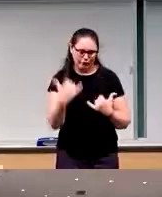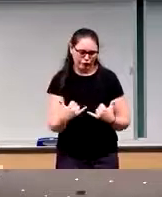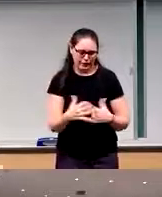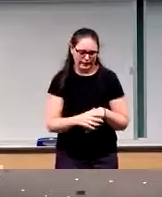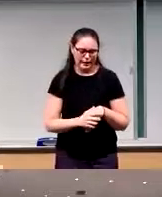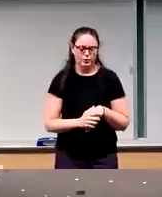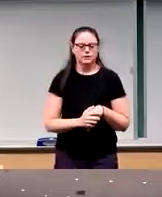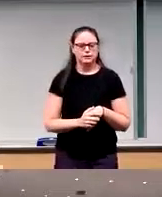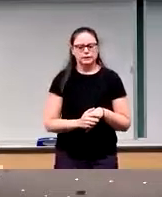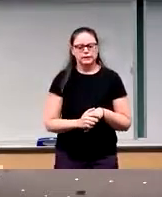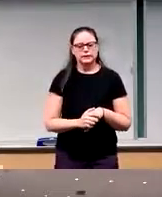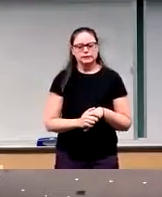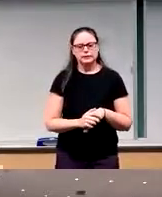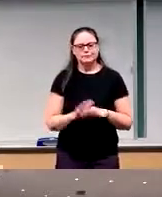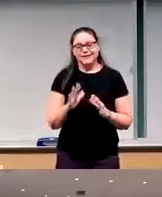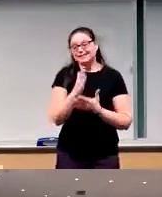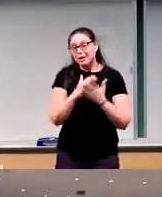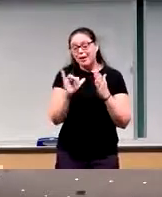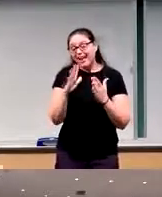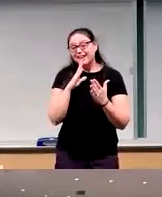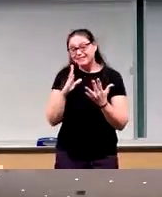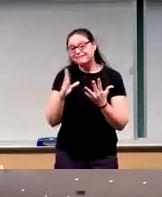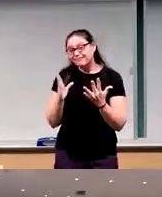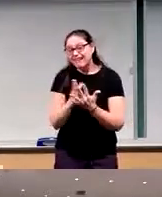so that's, a navigation that